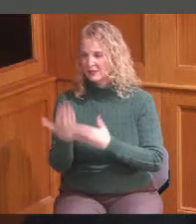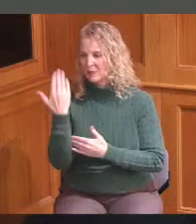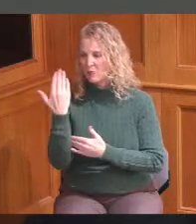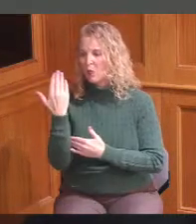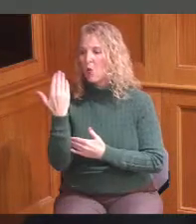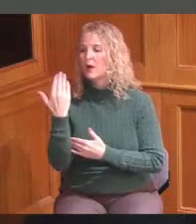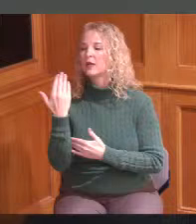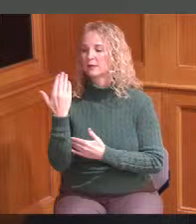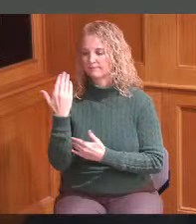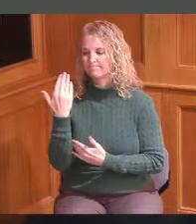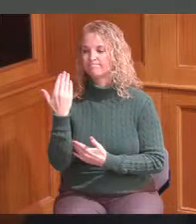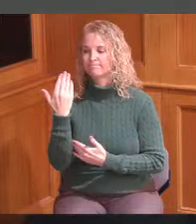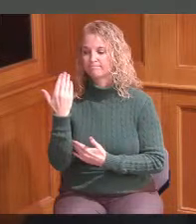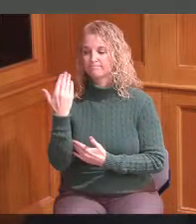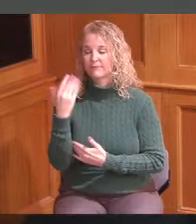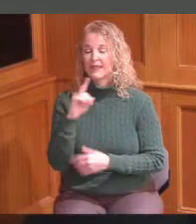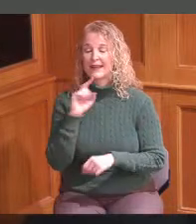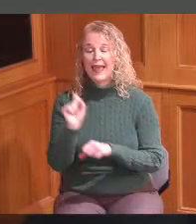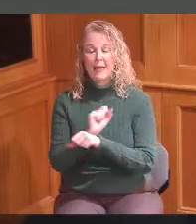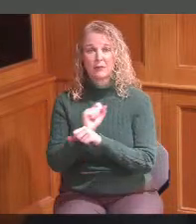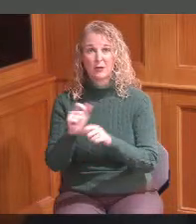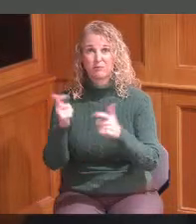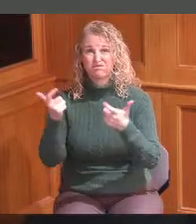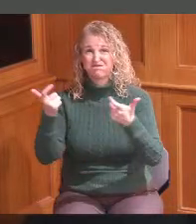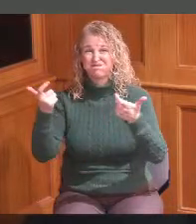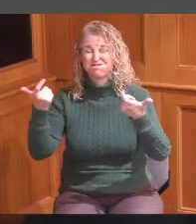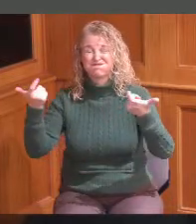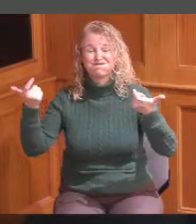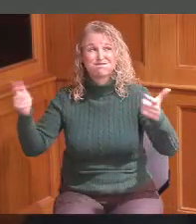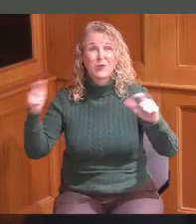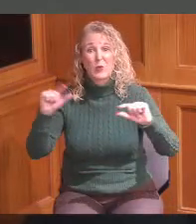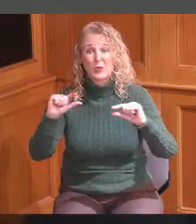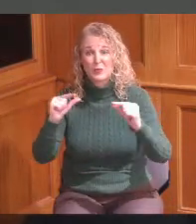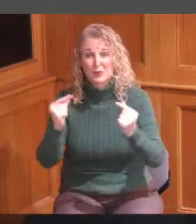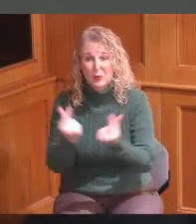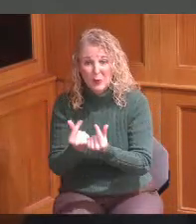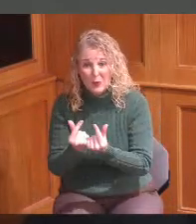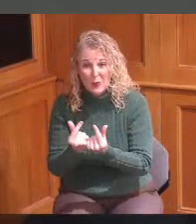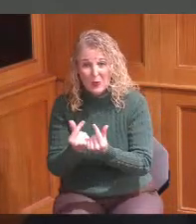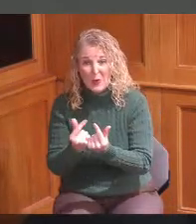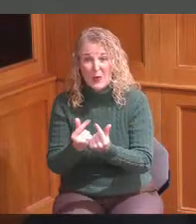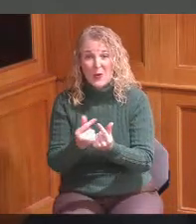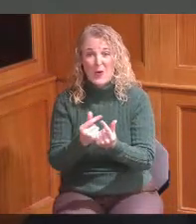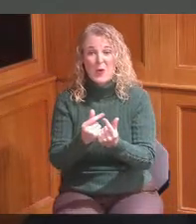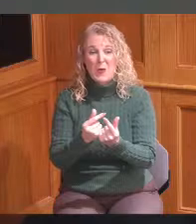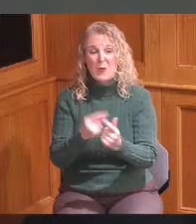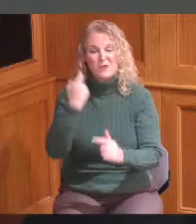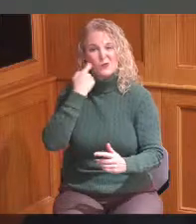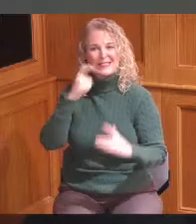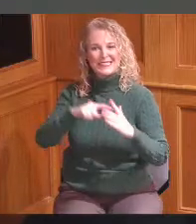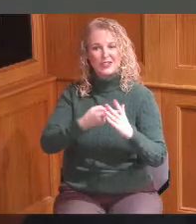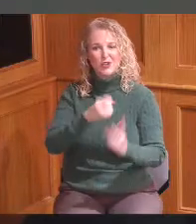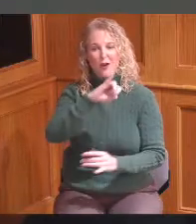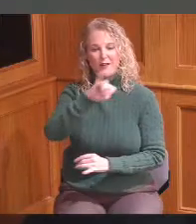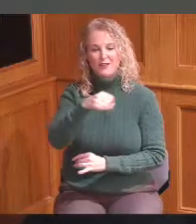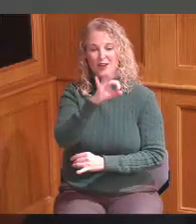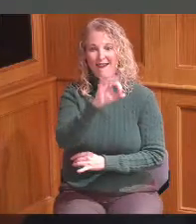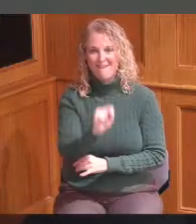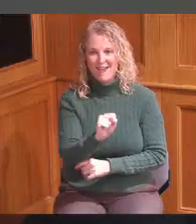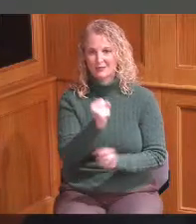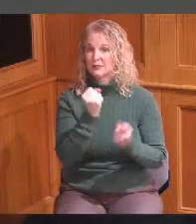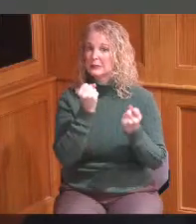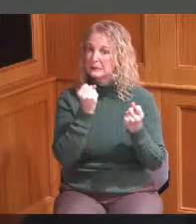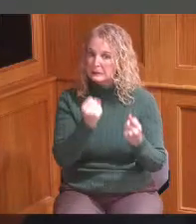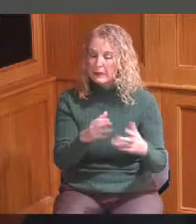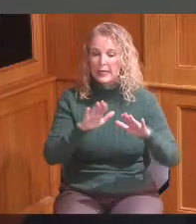Board of Revisions, and an absolutely huge class over at Job and Family Services. So, a lot of children's